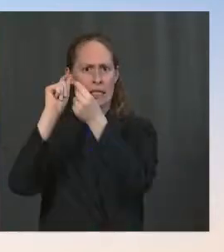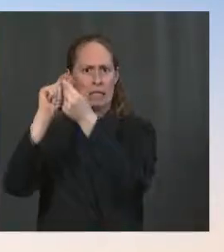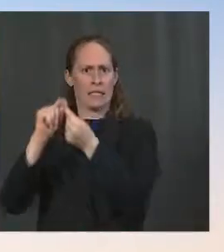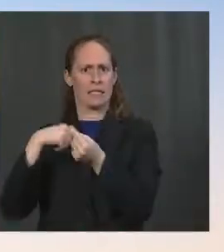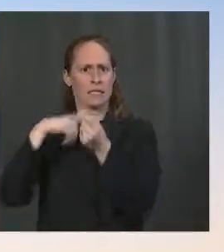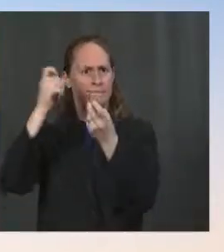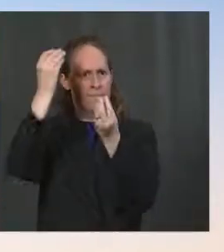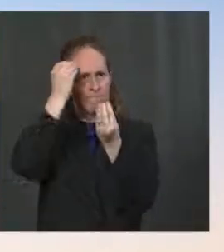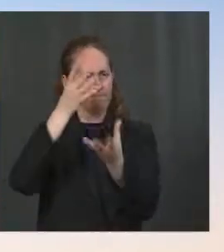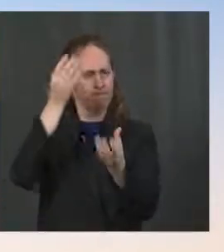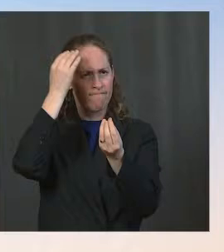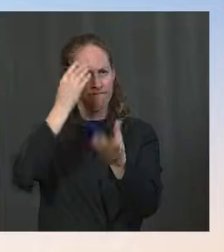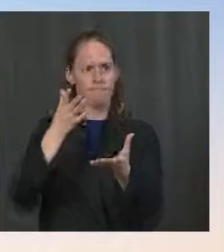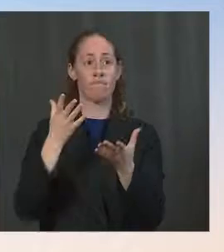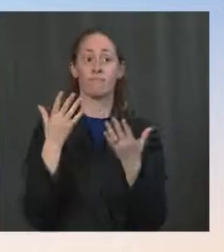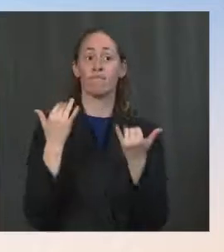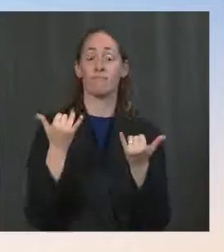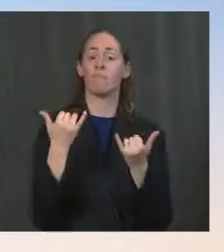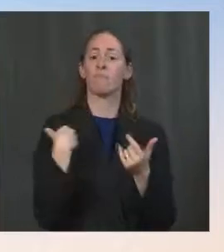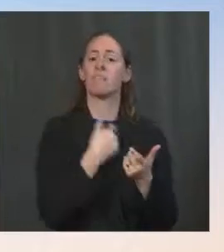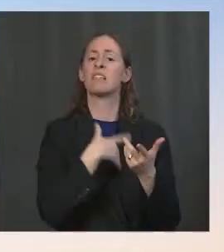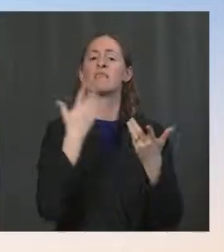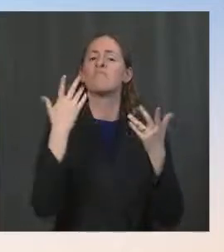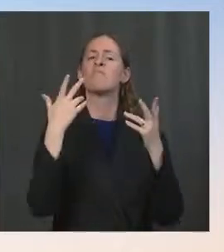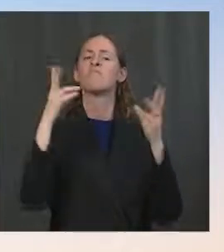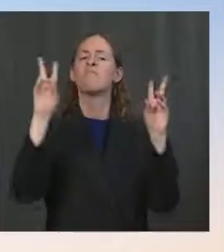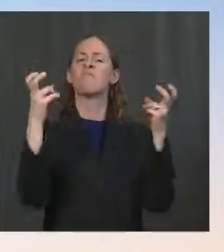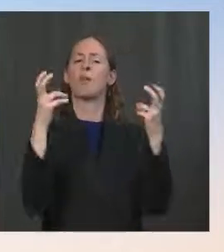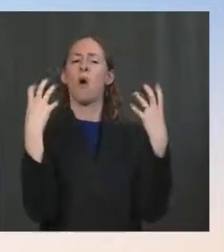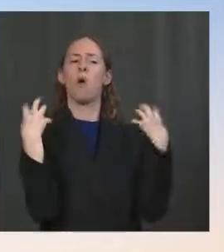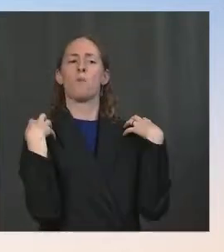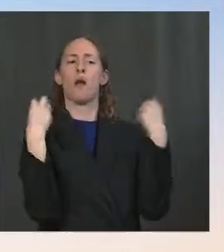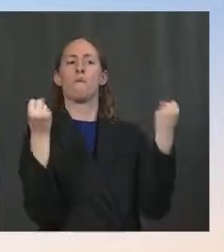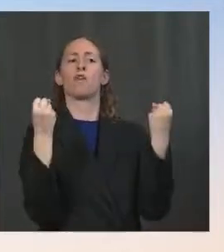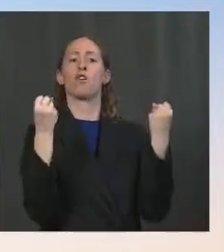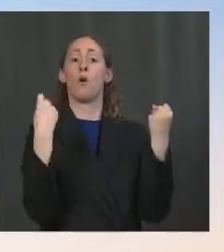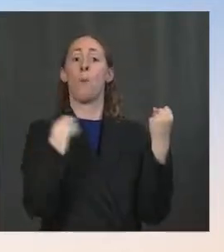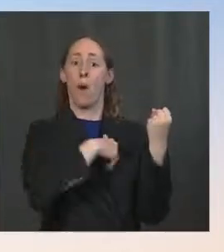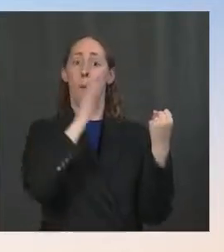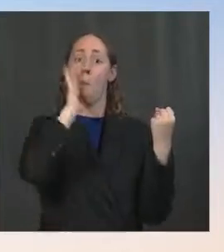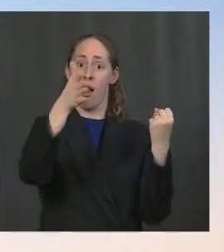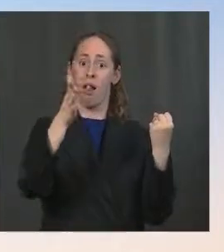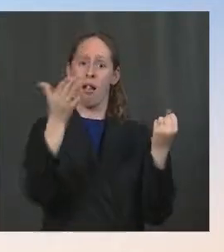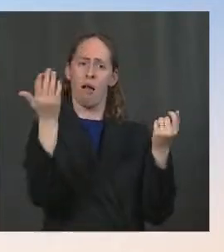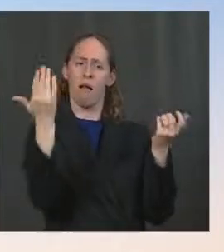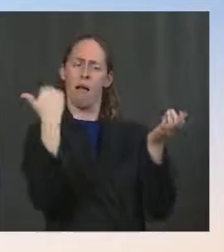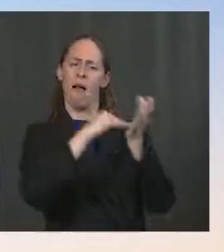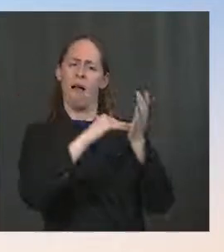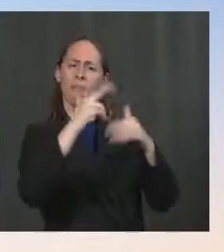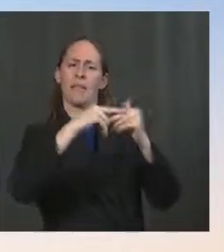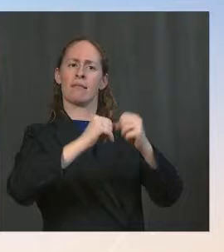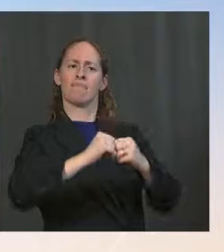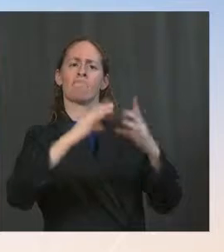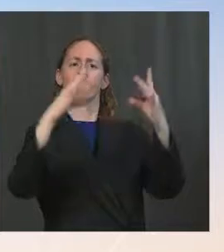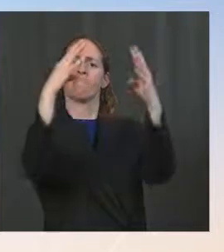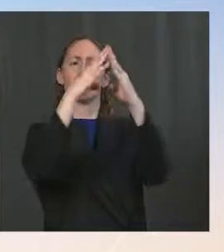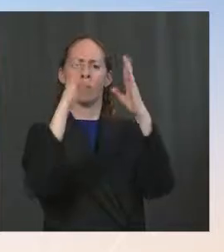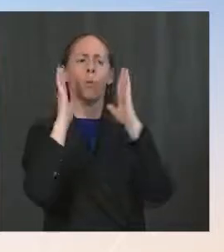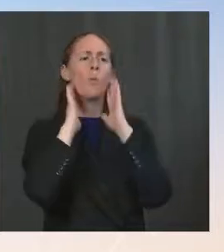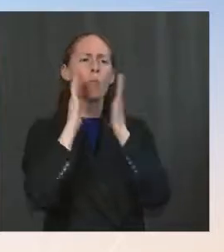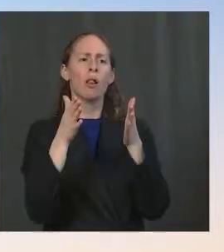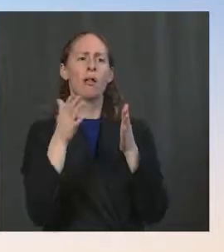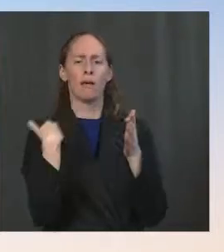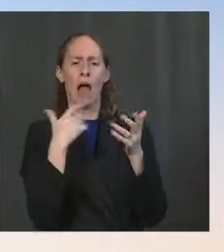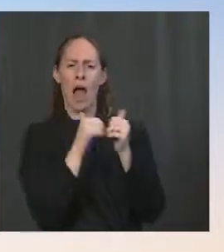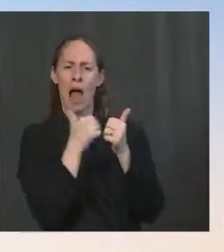recovery. There will be an extensive rebuilding stage, and we will continue to look for a range of ways we can provide resources from